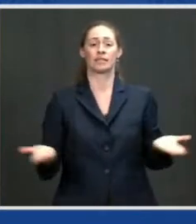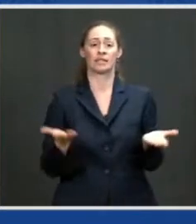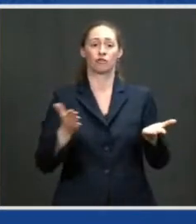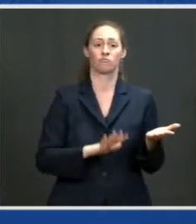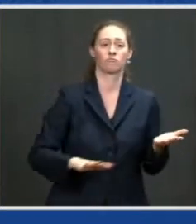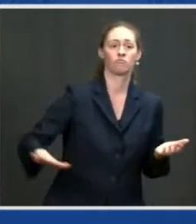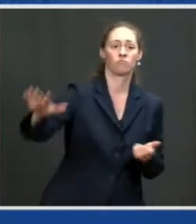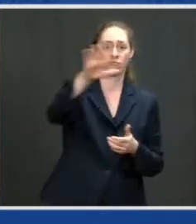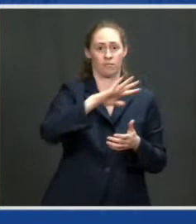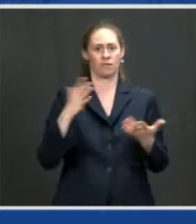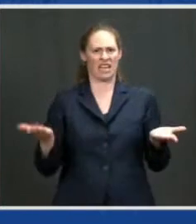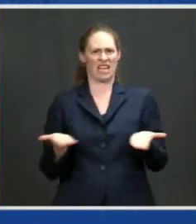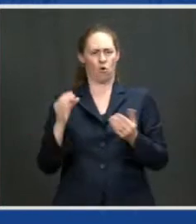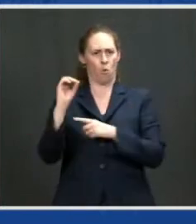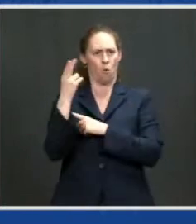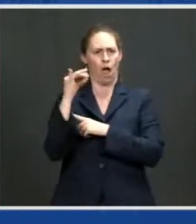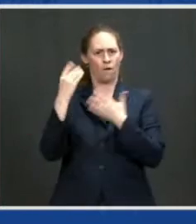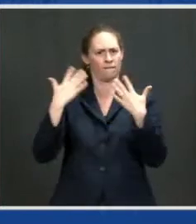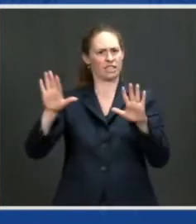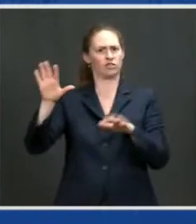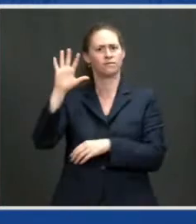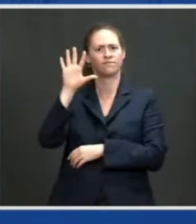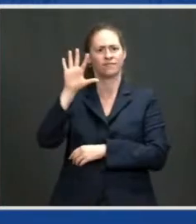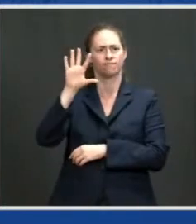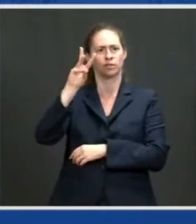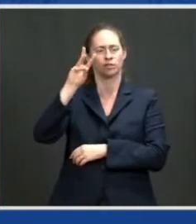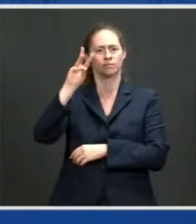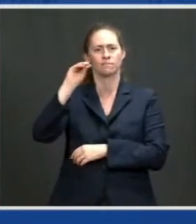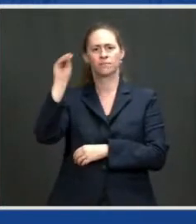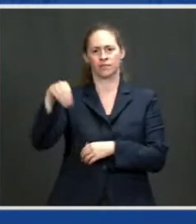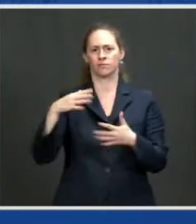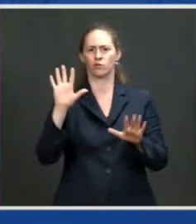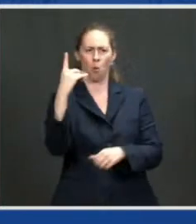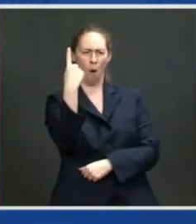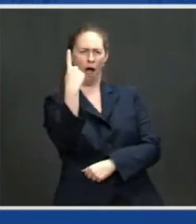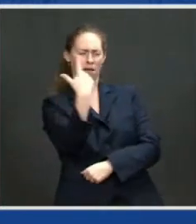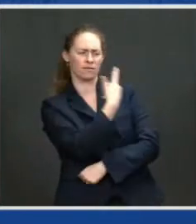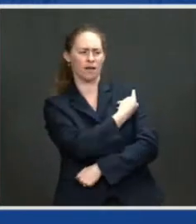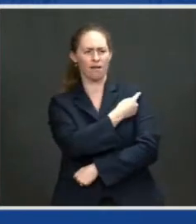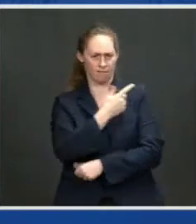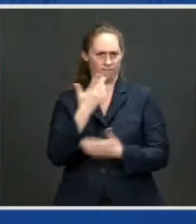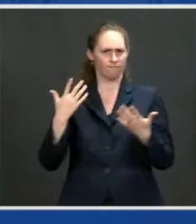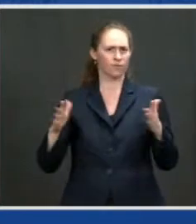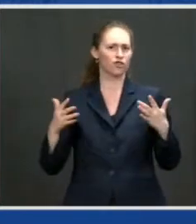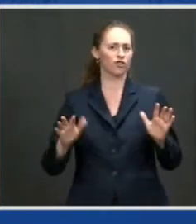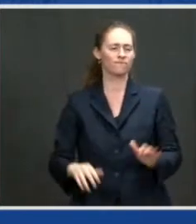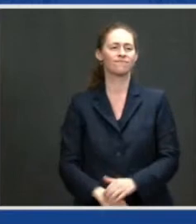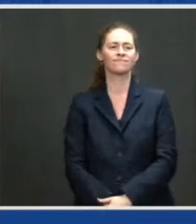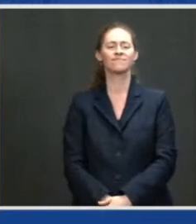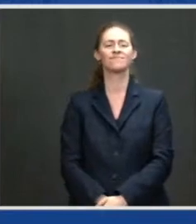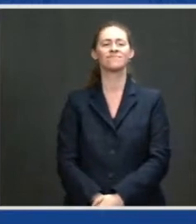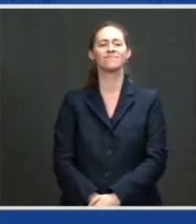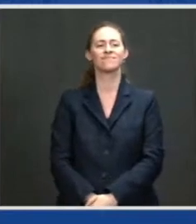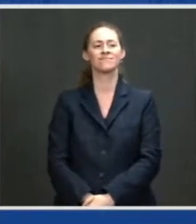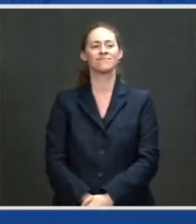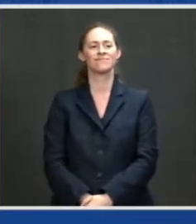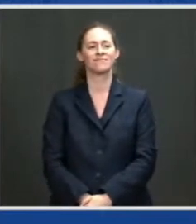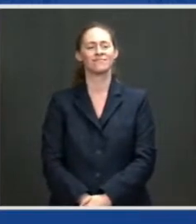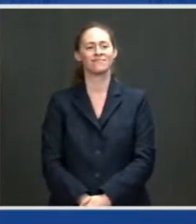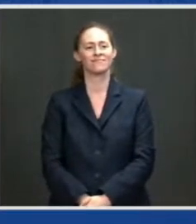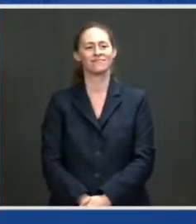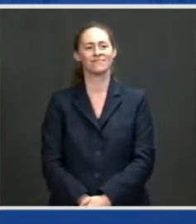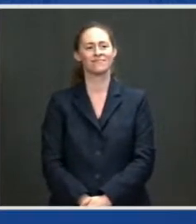70%. That's the goal. We've turned the tide on the once-in-a-century pandemic. We've turned the tide